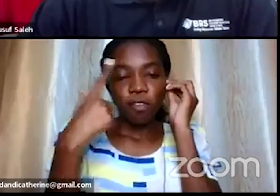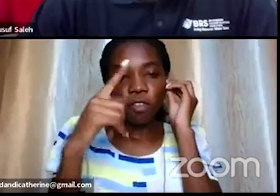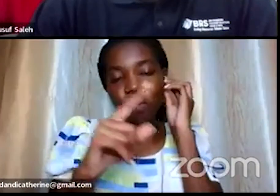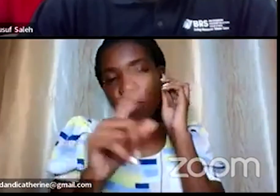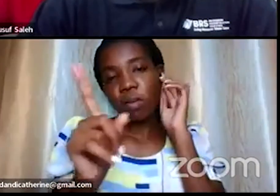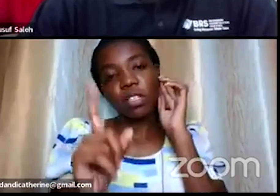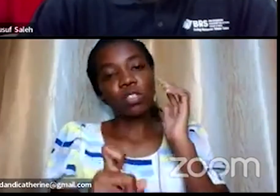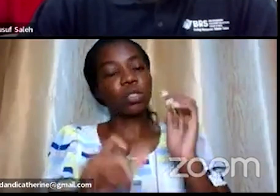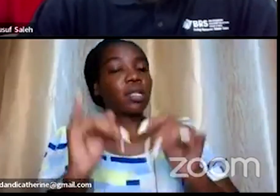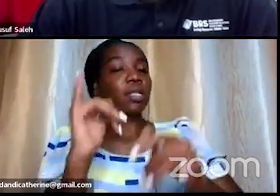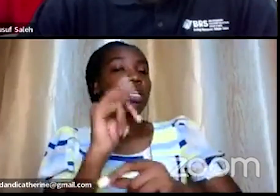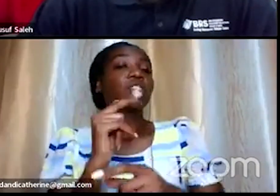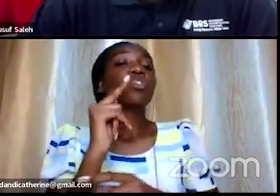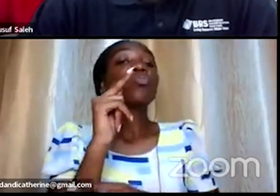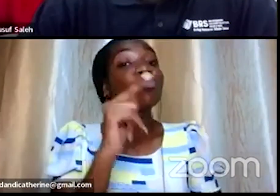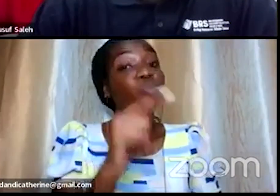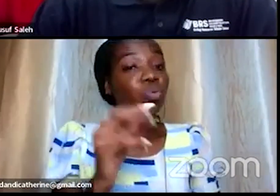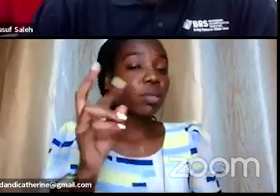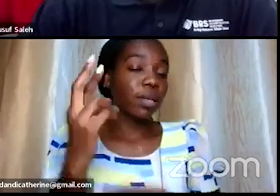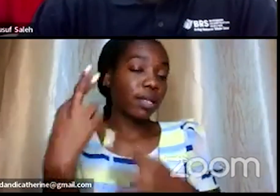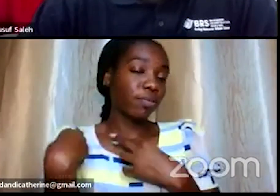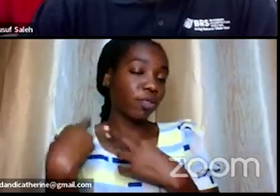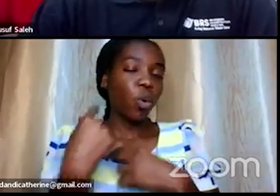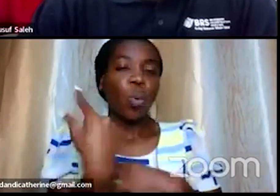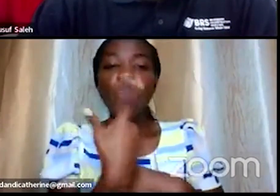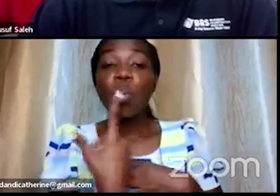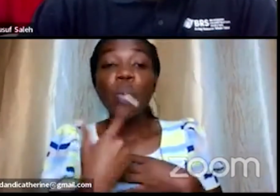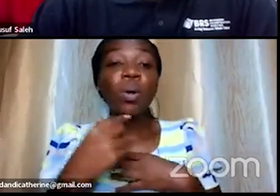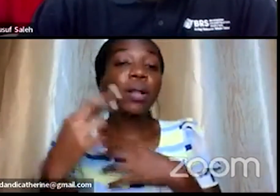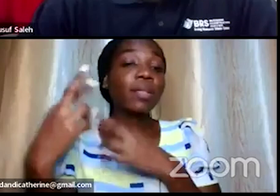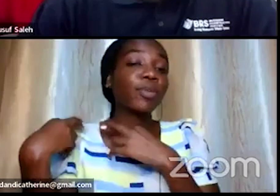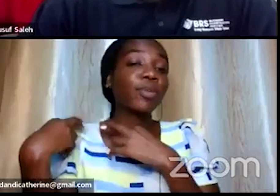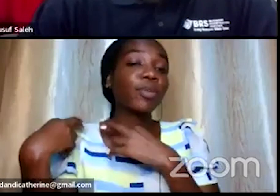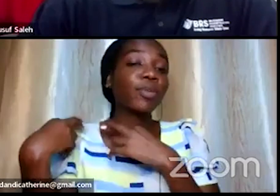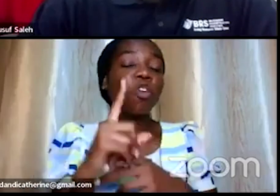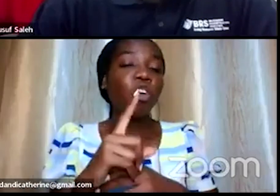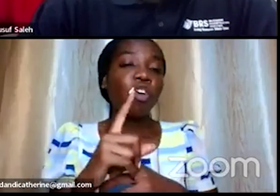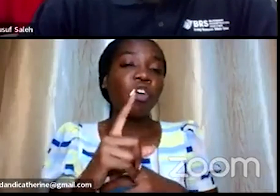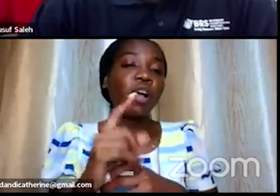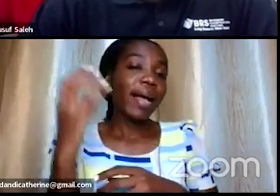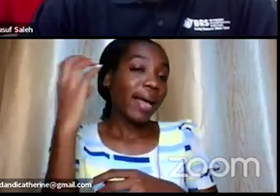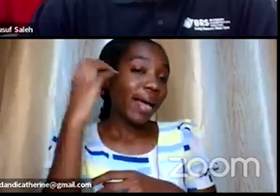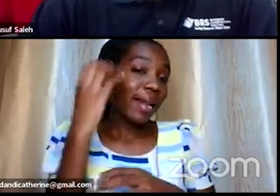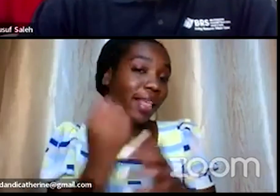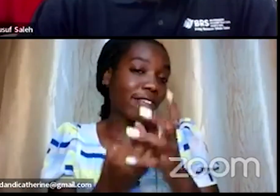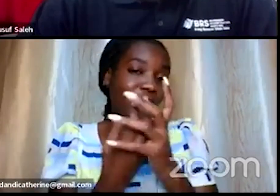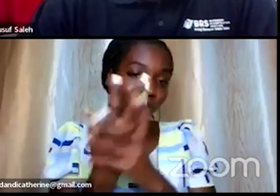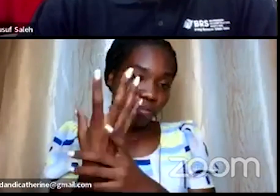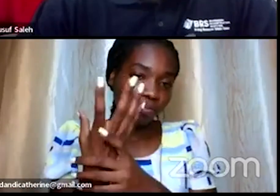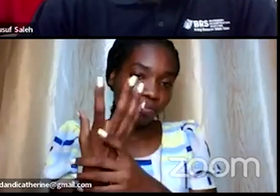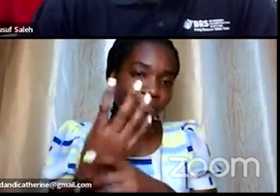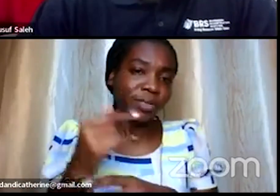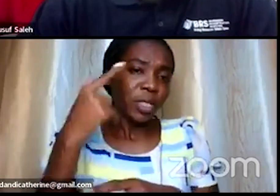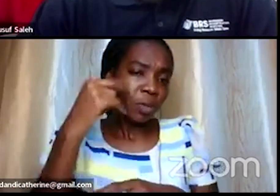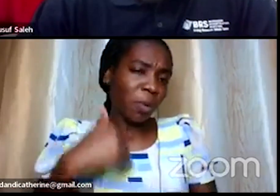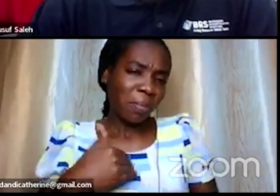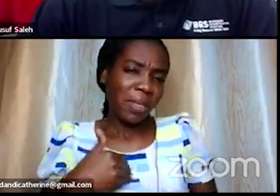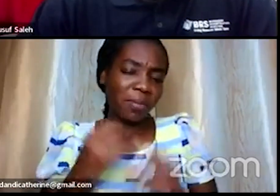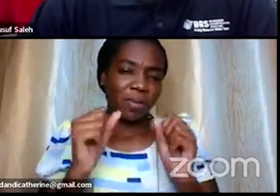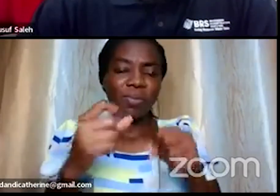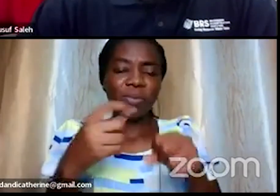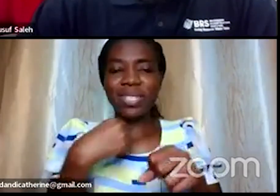you are the one responsible, who is responsible for your career growth. To me, I can say